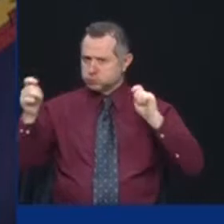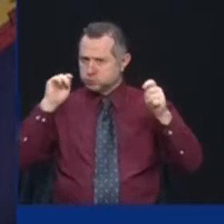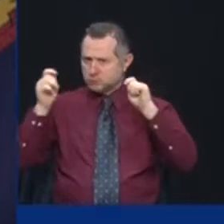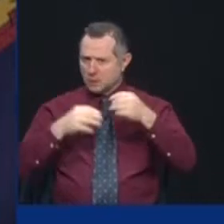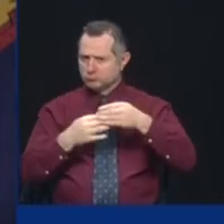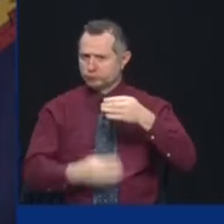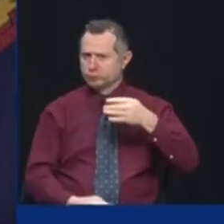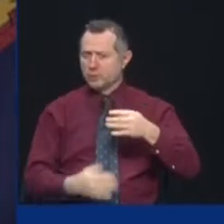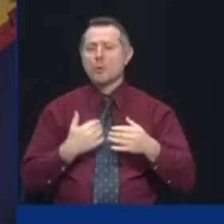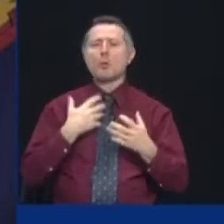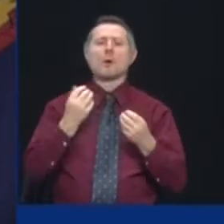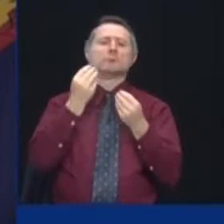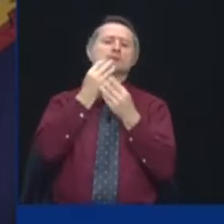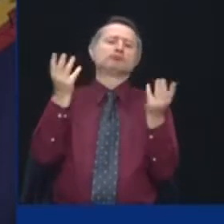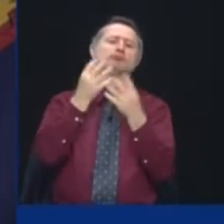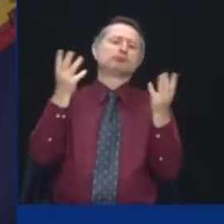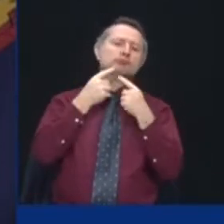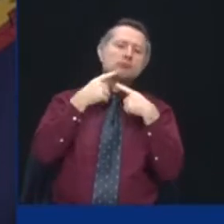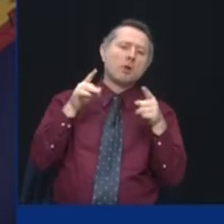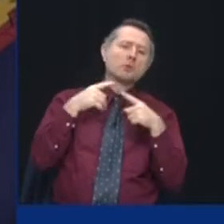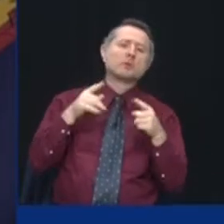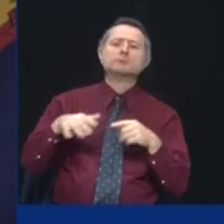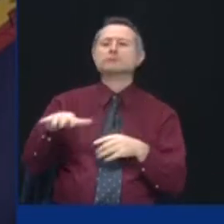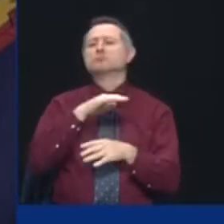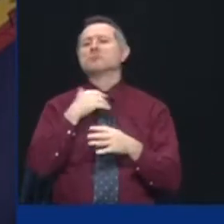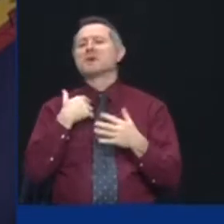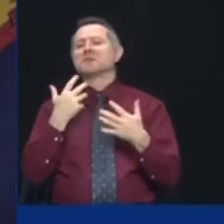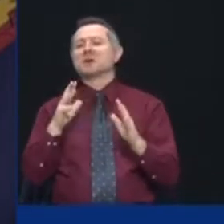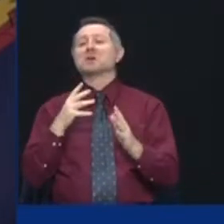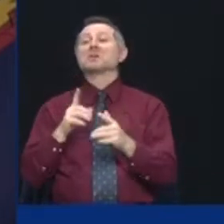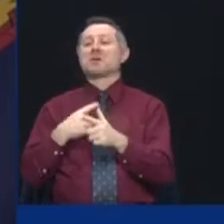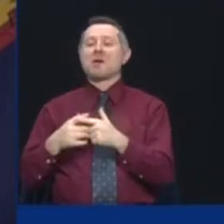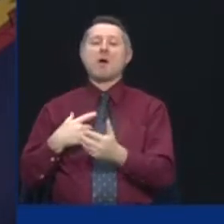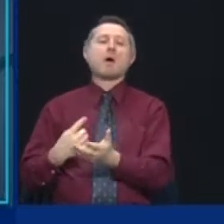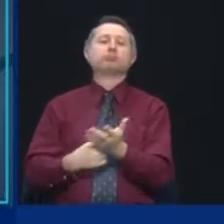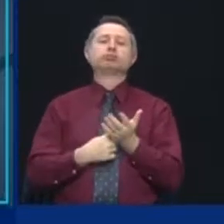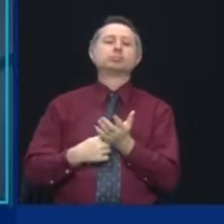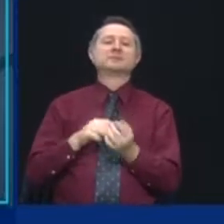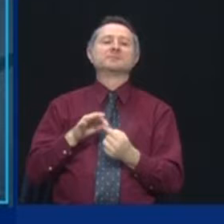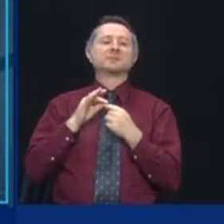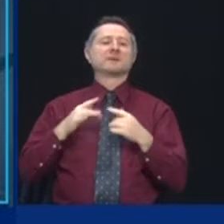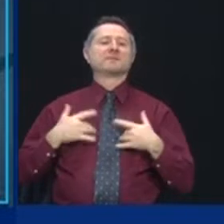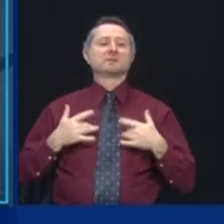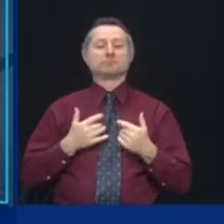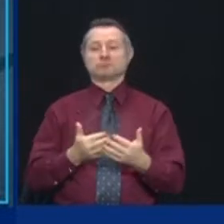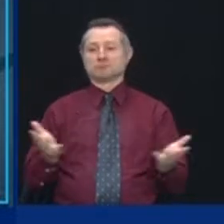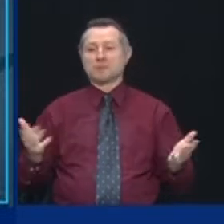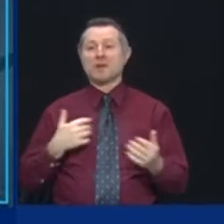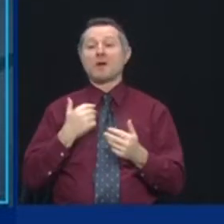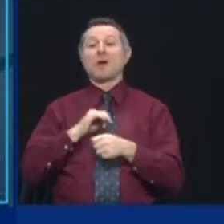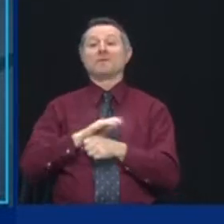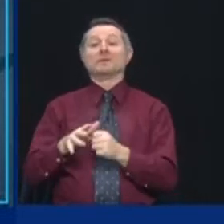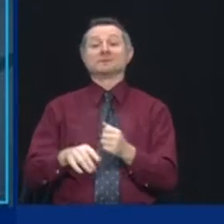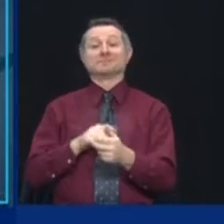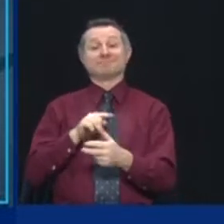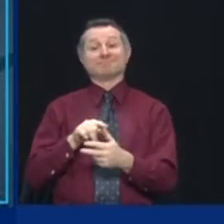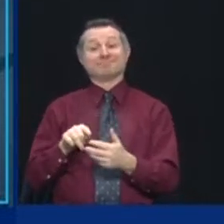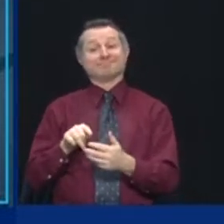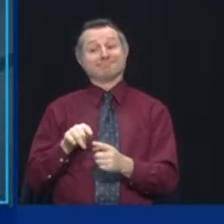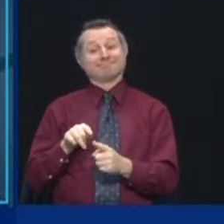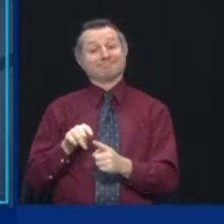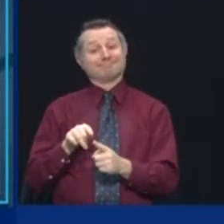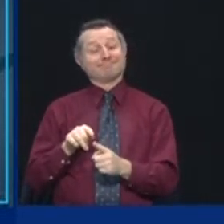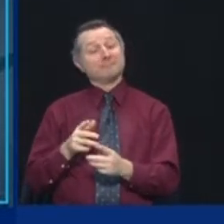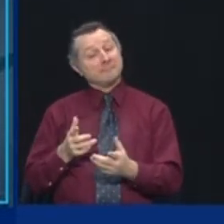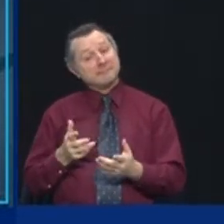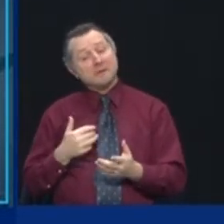and then we will get to some special business. The COVID. That